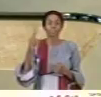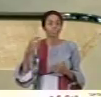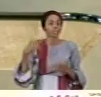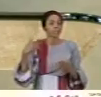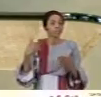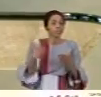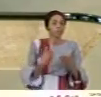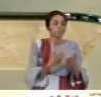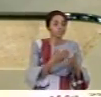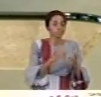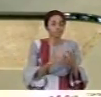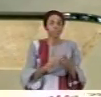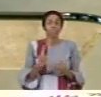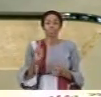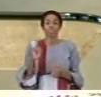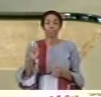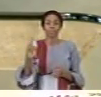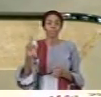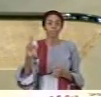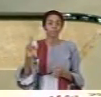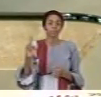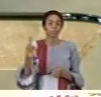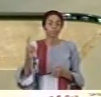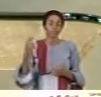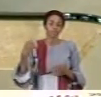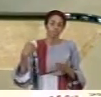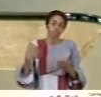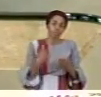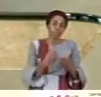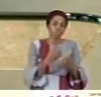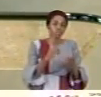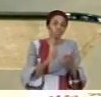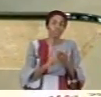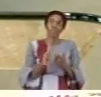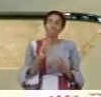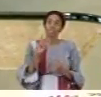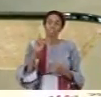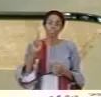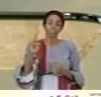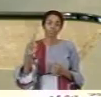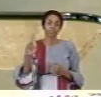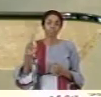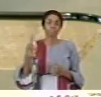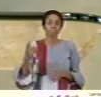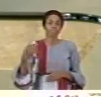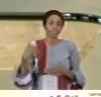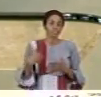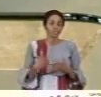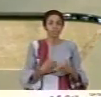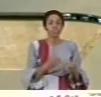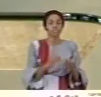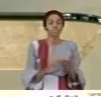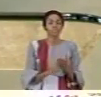close to thee, oh, close to thee, close to thee,